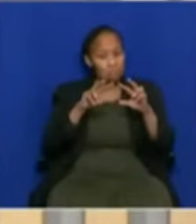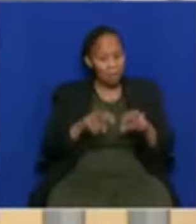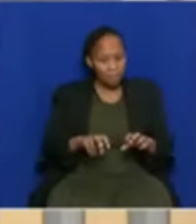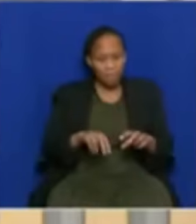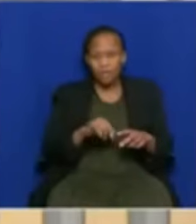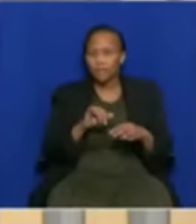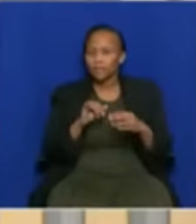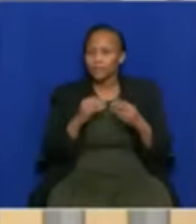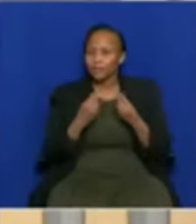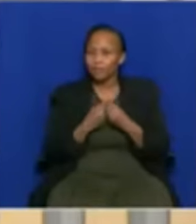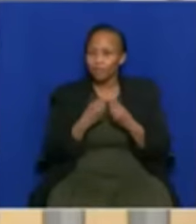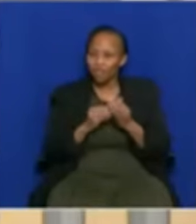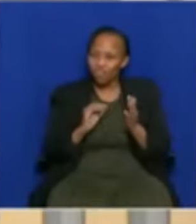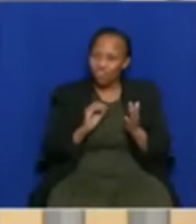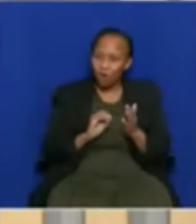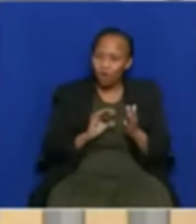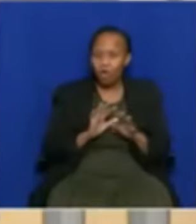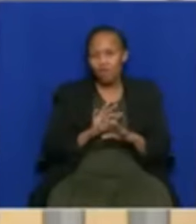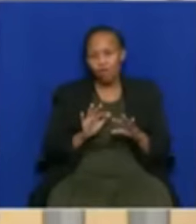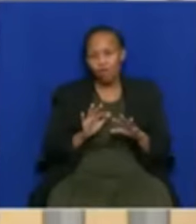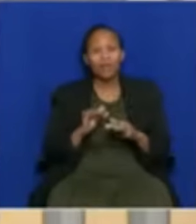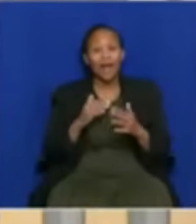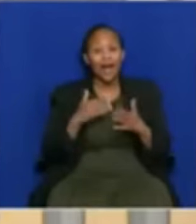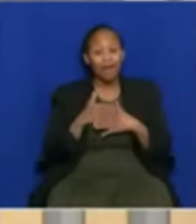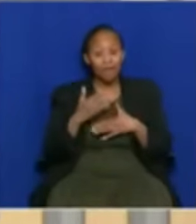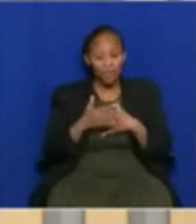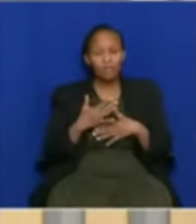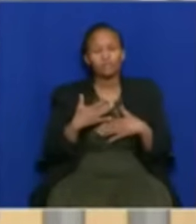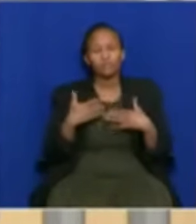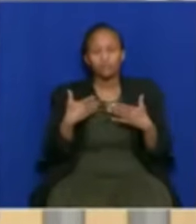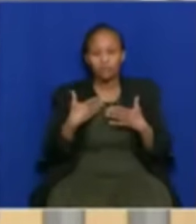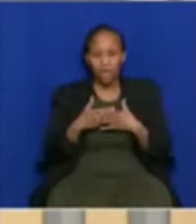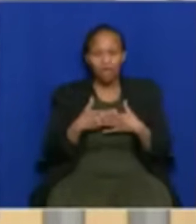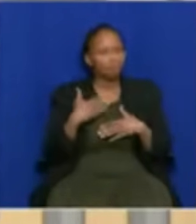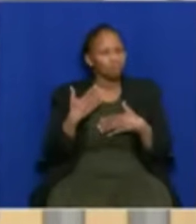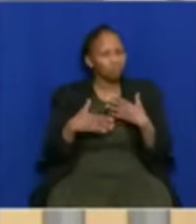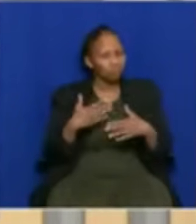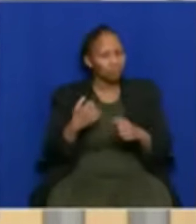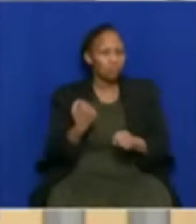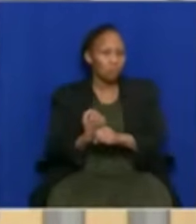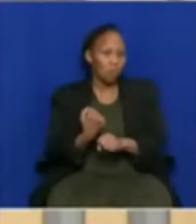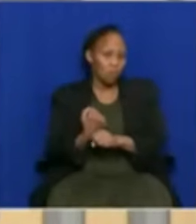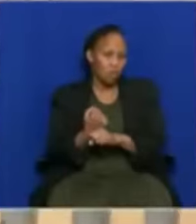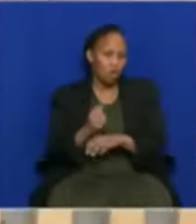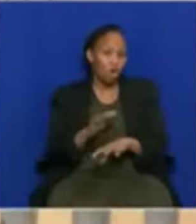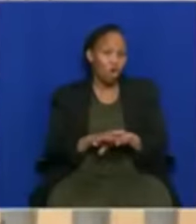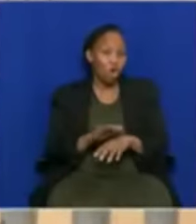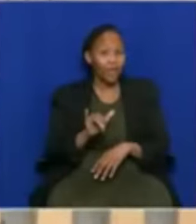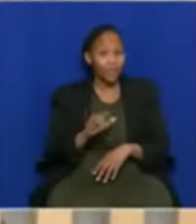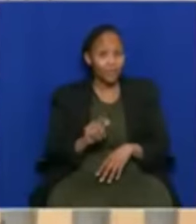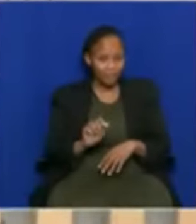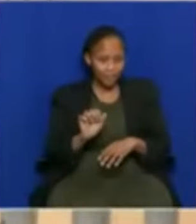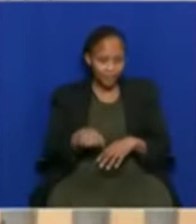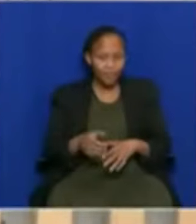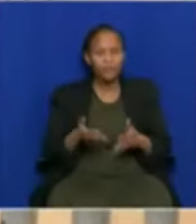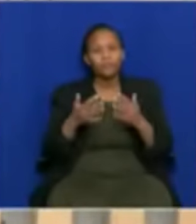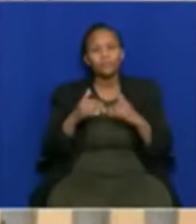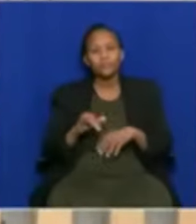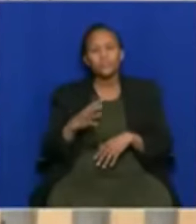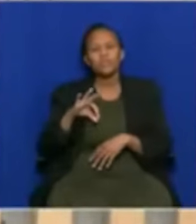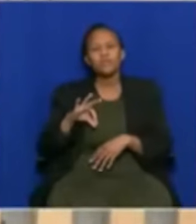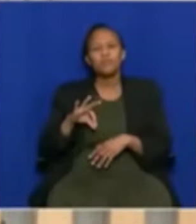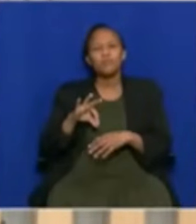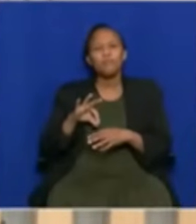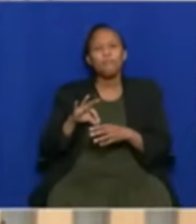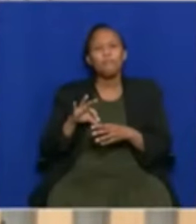you work from there. Okay. Progress from there moving forward. Thank you. So we have the benefit of the A1 and we know what the